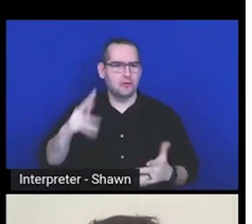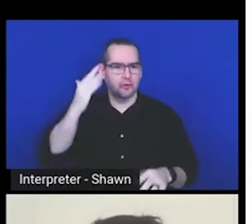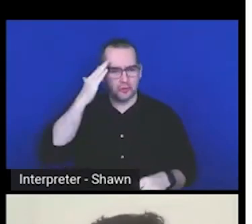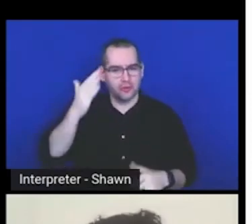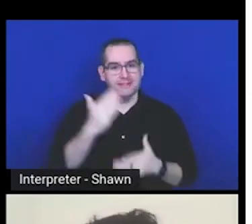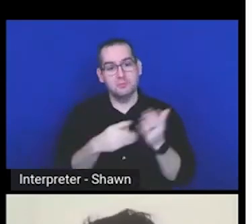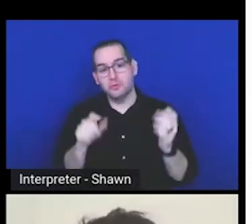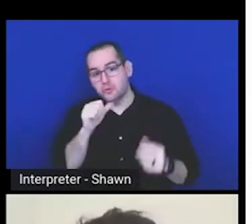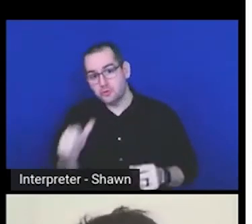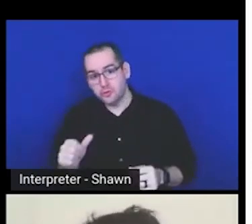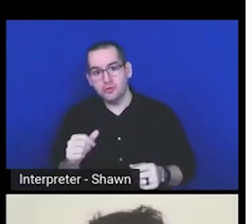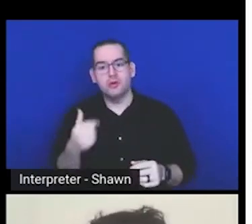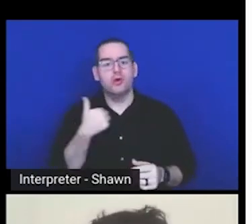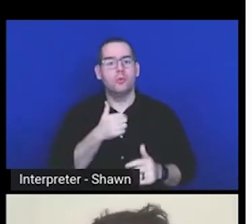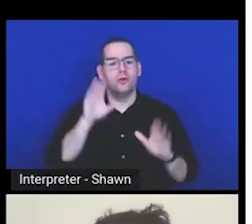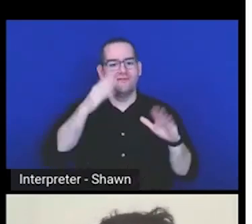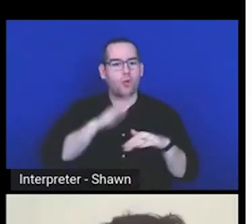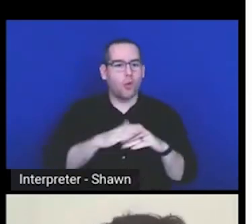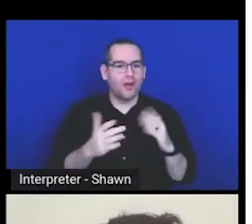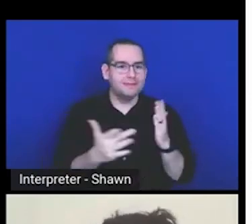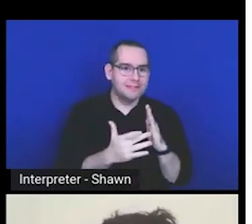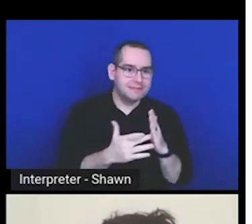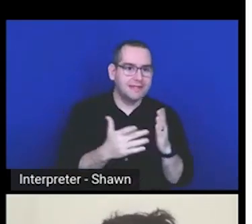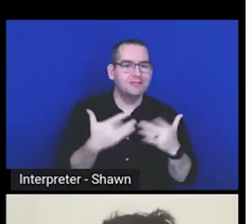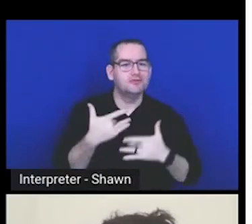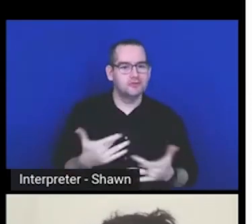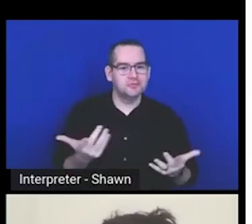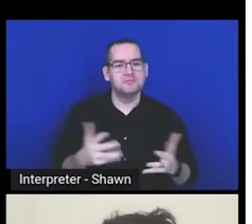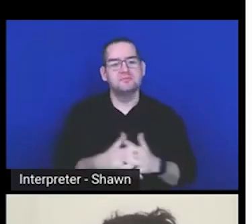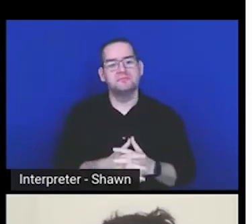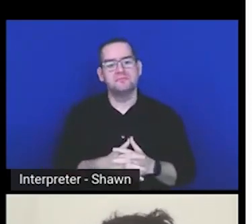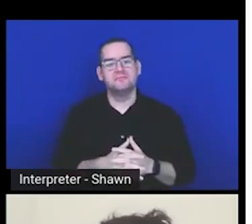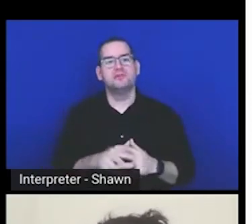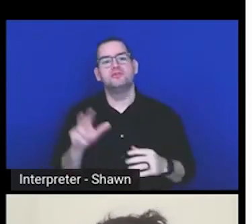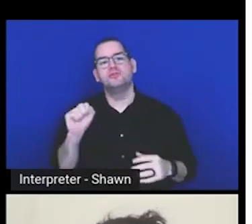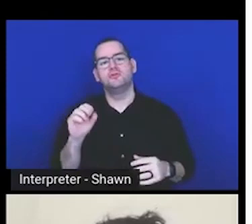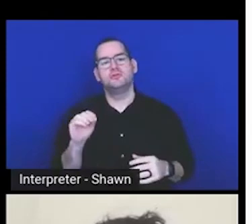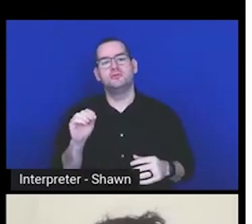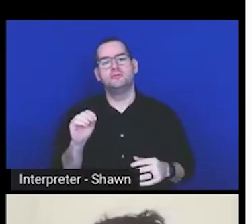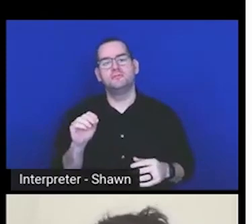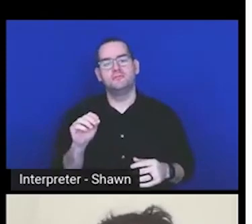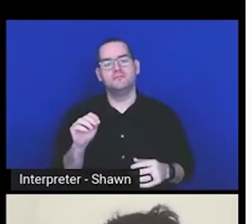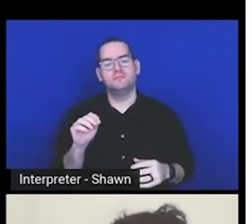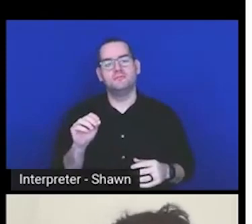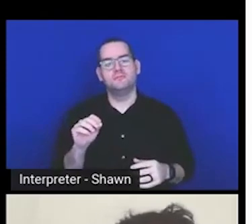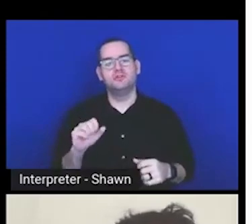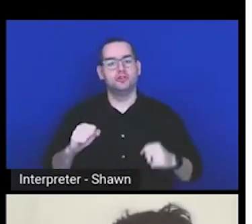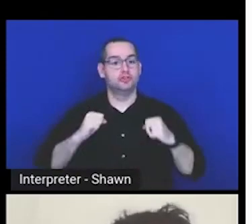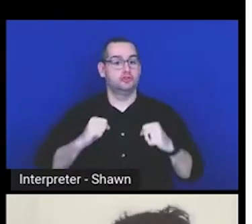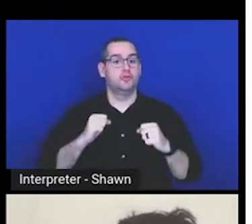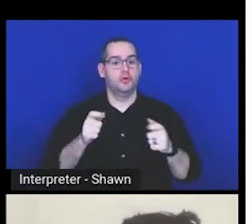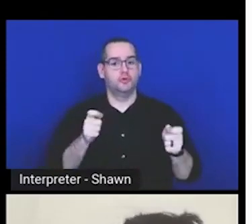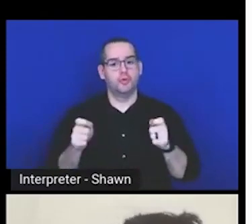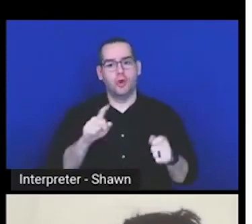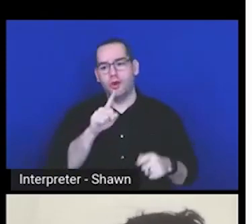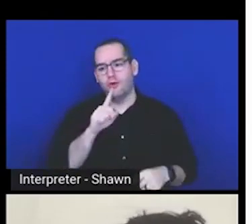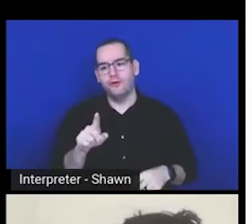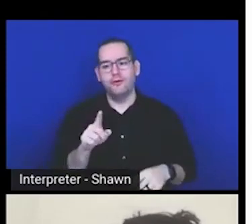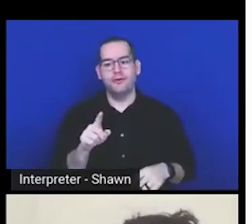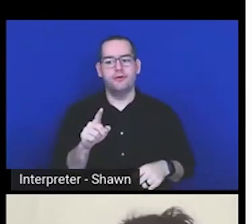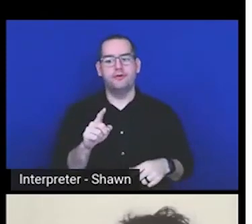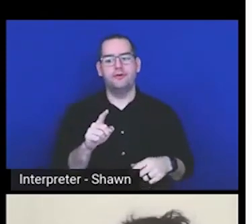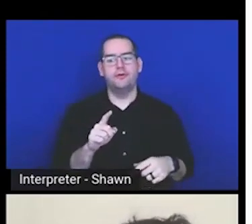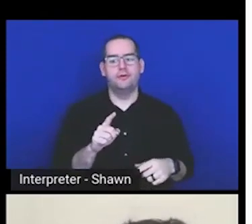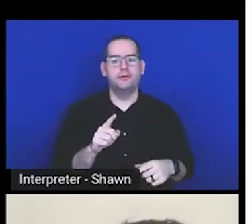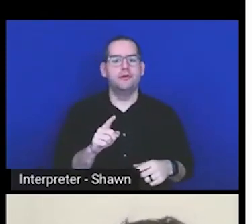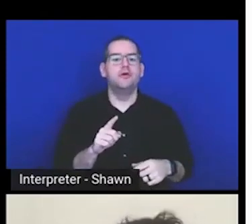don't. We are focused on technology usually. So security controls are from Wikipedia,